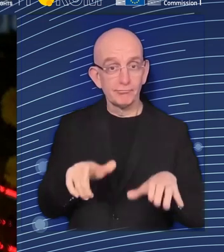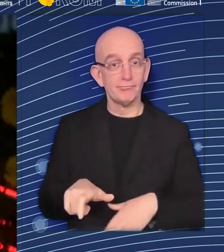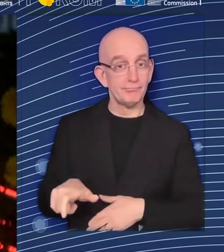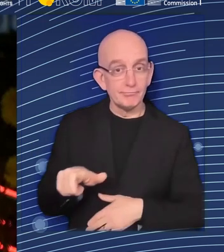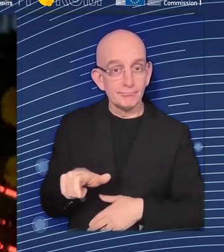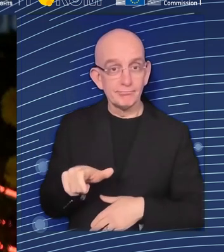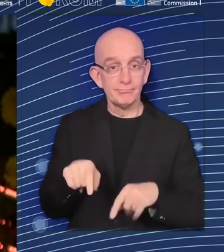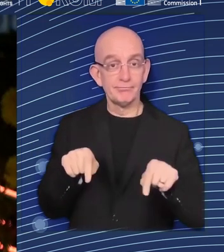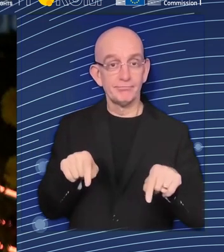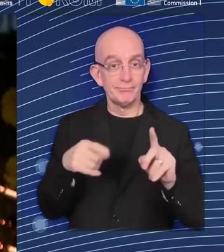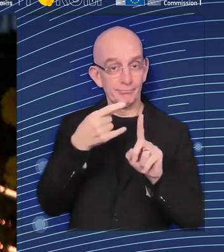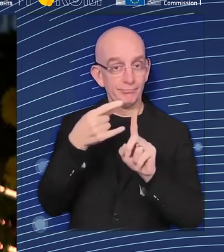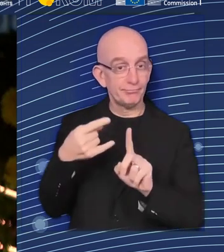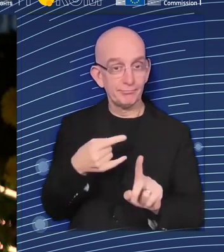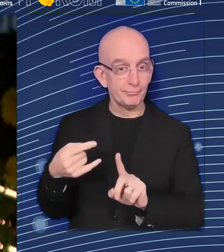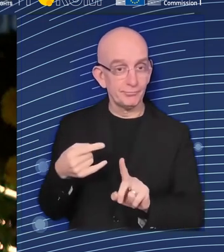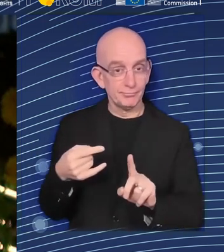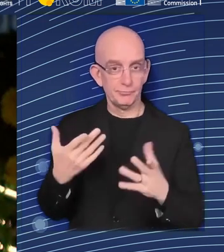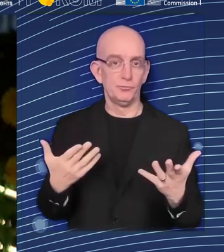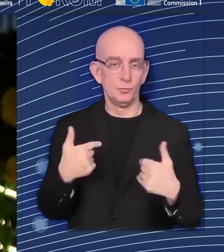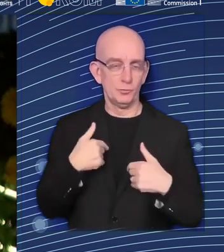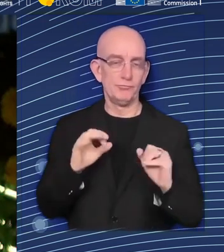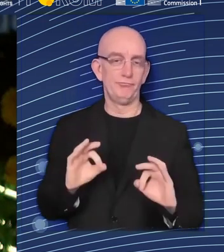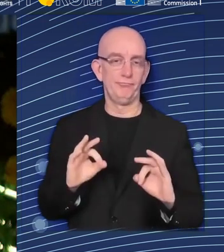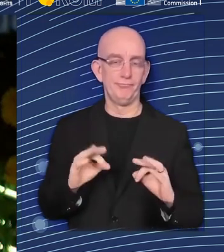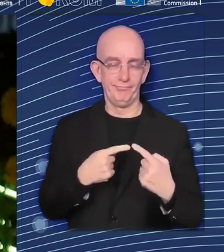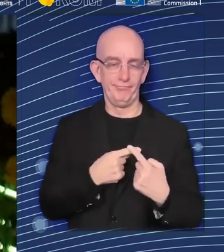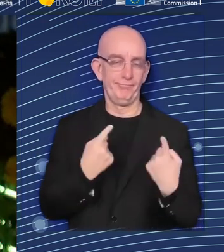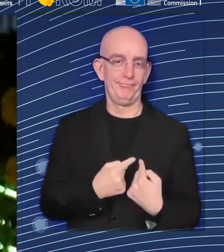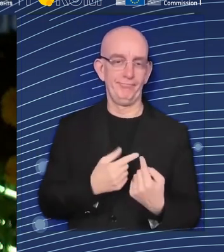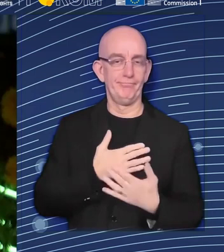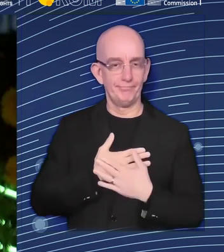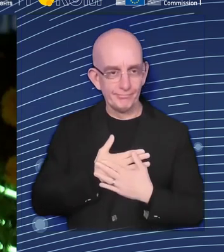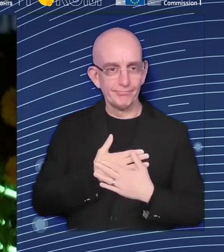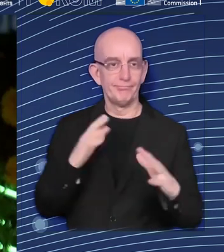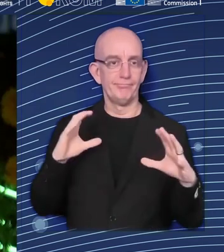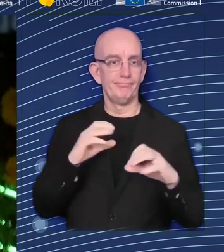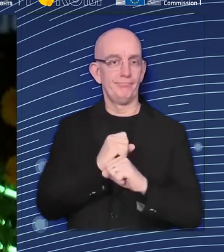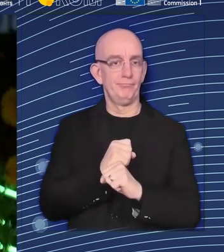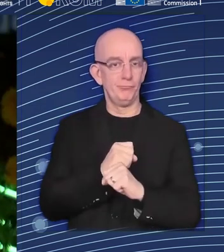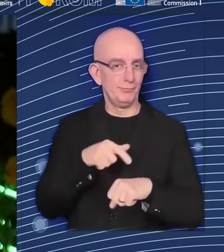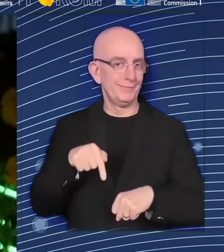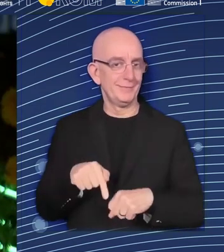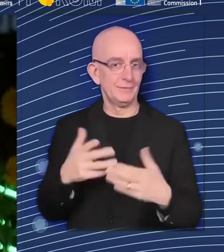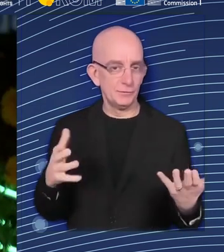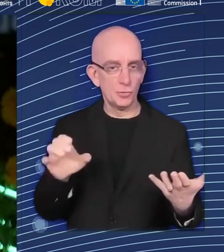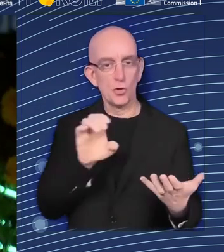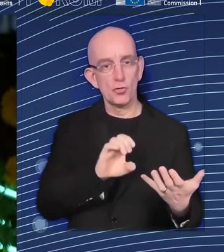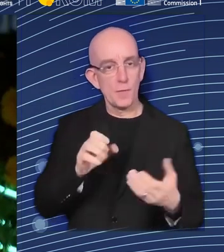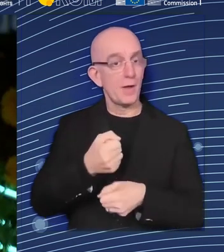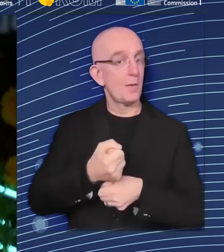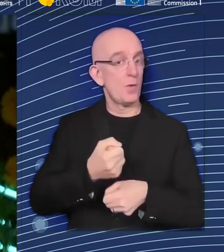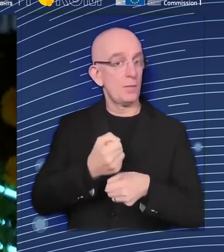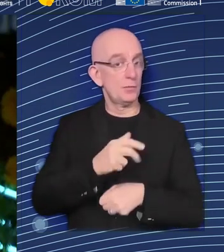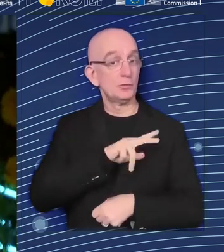Directorate General for Employment, Social Affairs and Inclusion. And it's a tradition. I'm closing last year. I'll close this year.